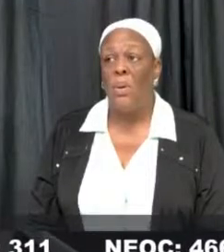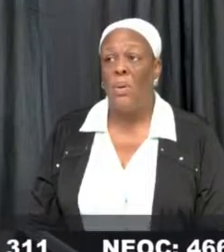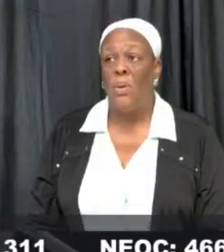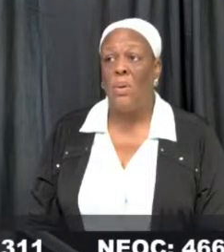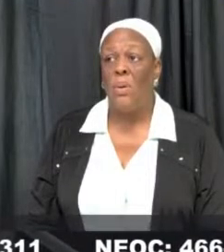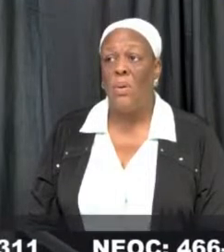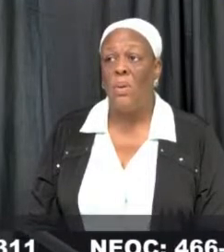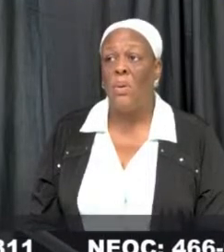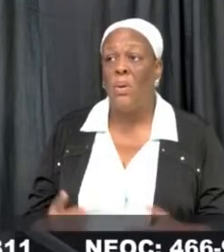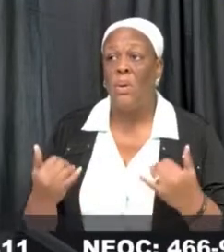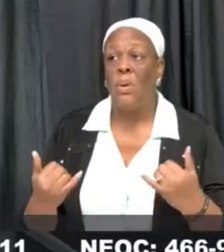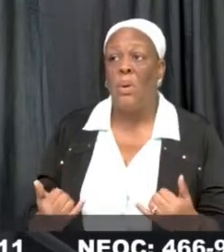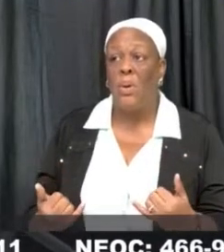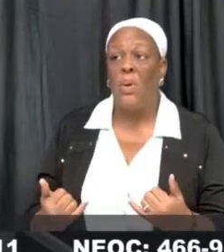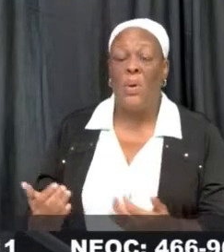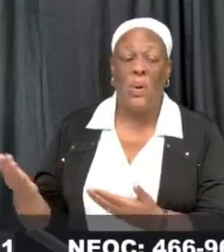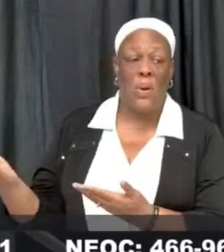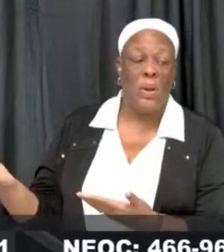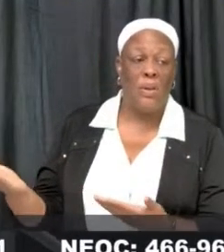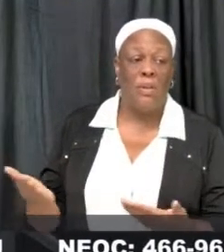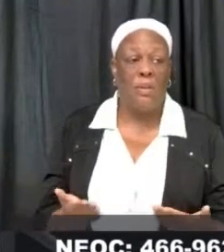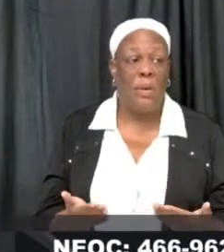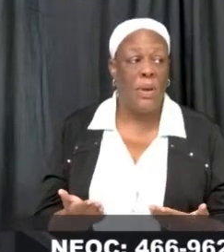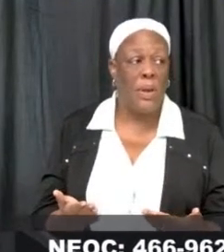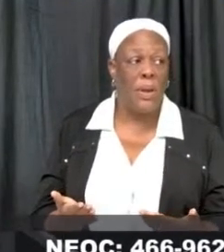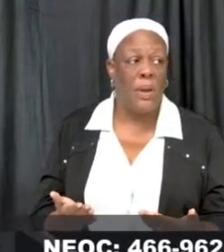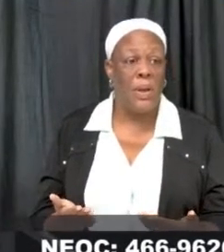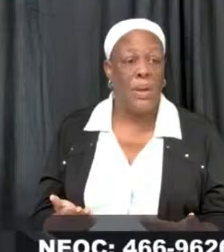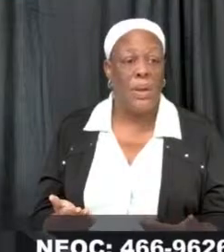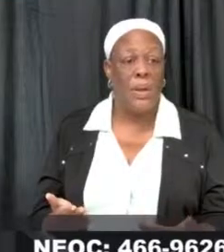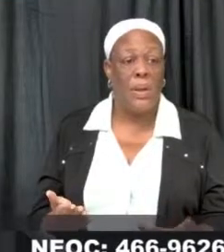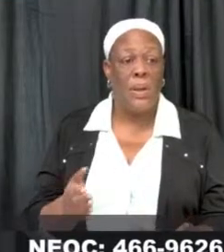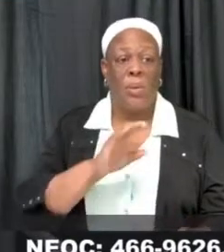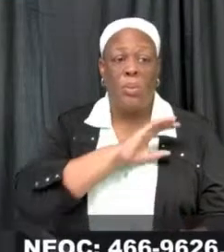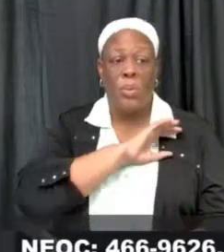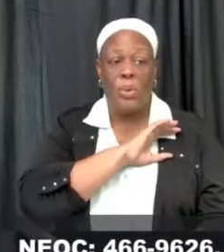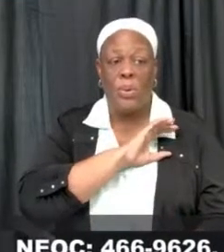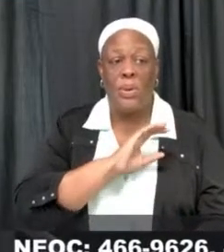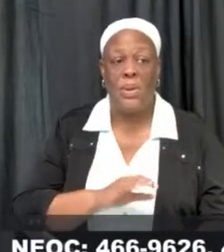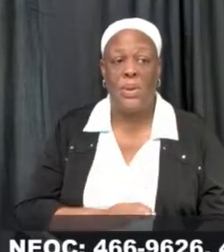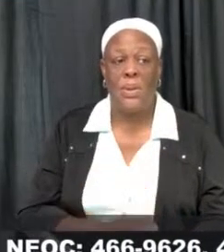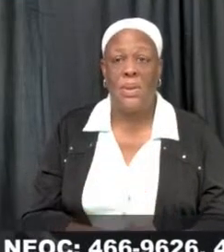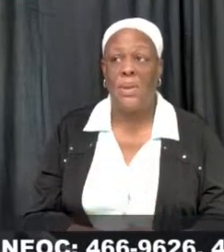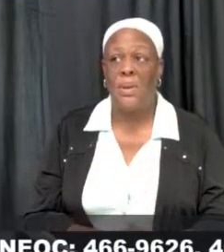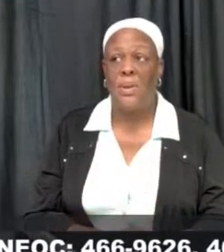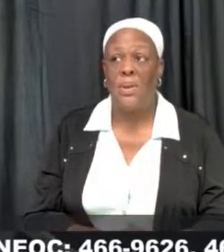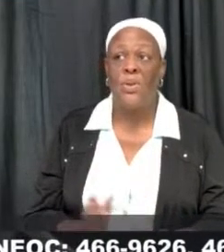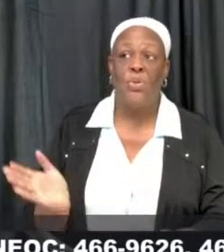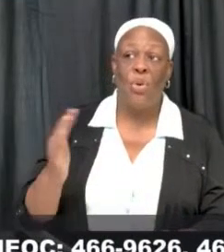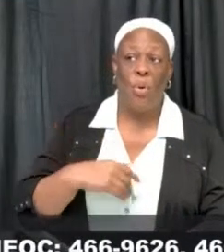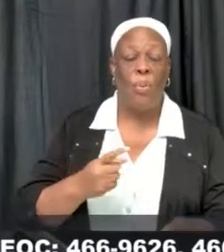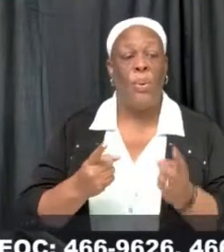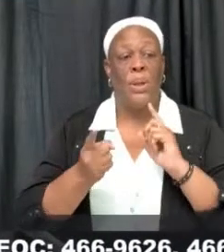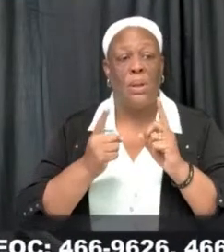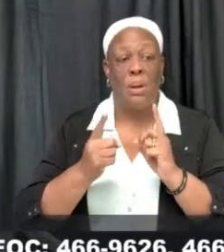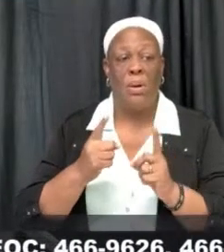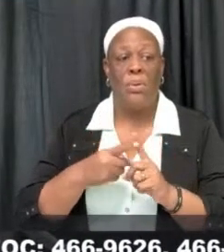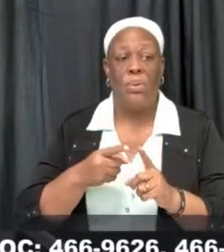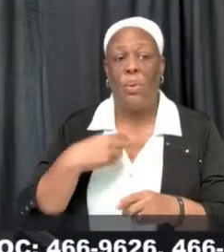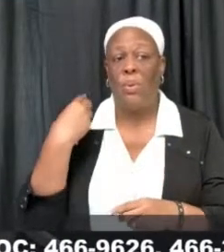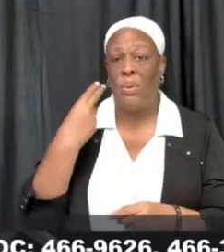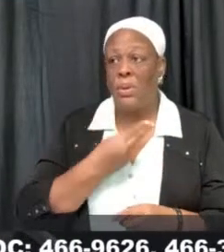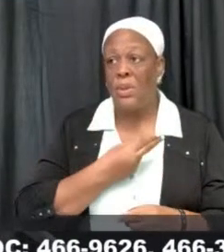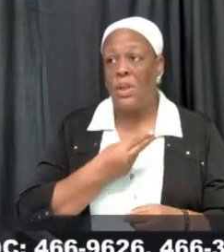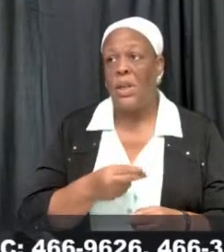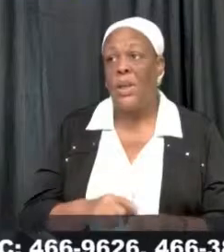I would like to invite Superintendent Cromwell Henry to address us firstly. He